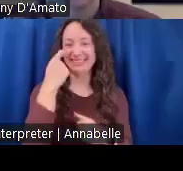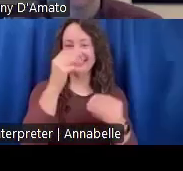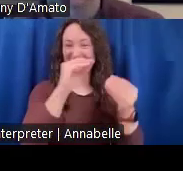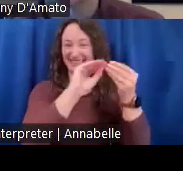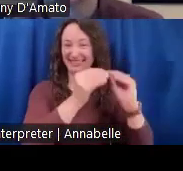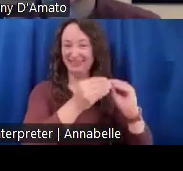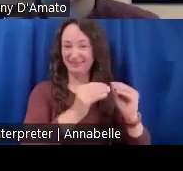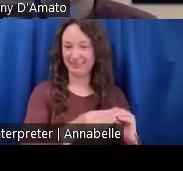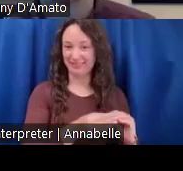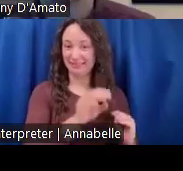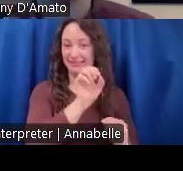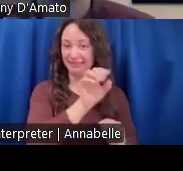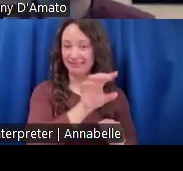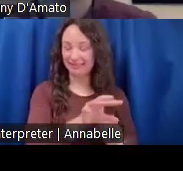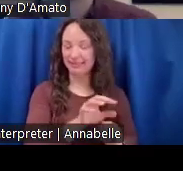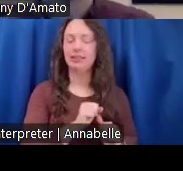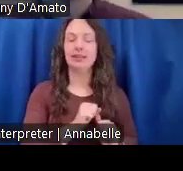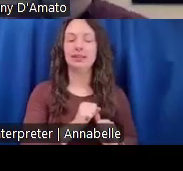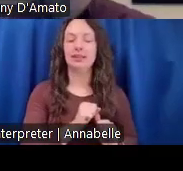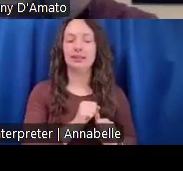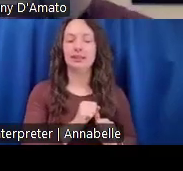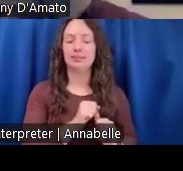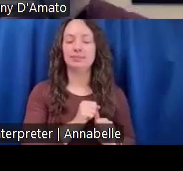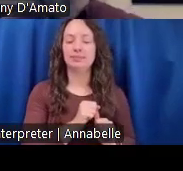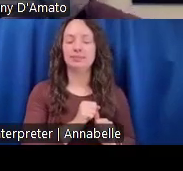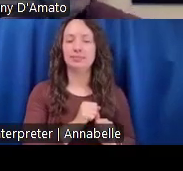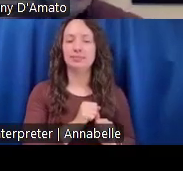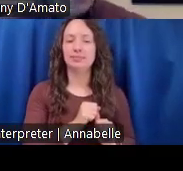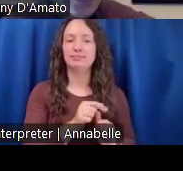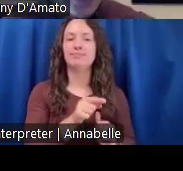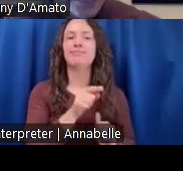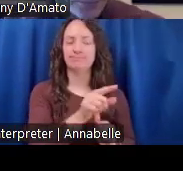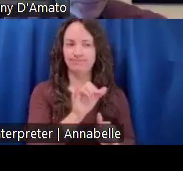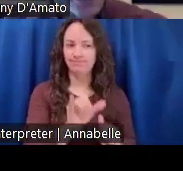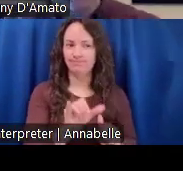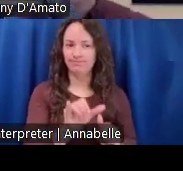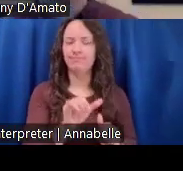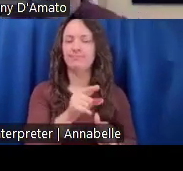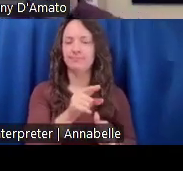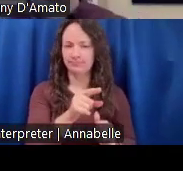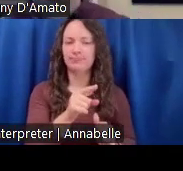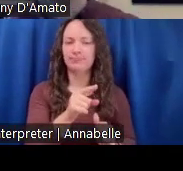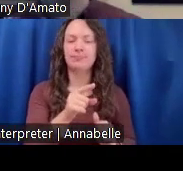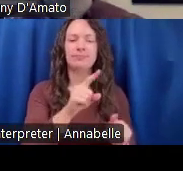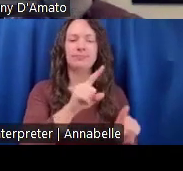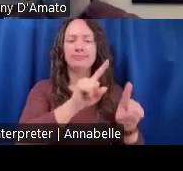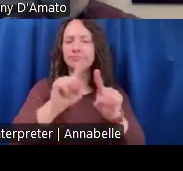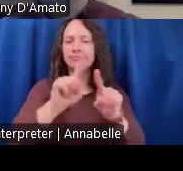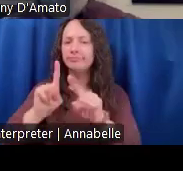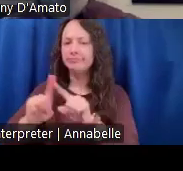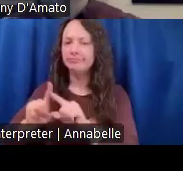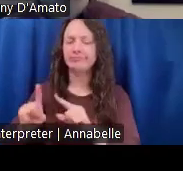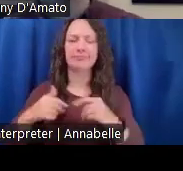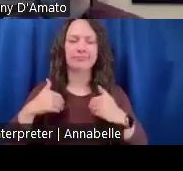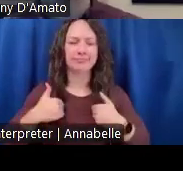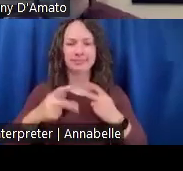were really amounting to considerations for a wide range of species, from the cerulean warbler that